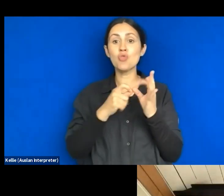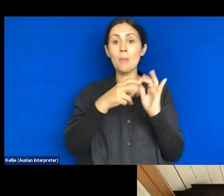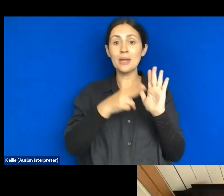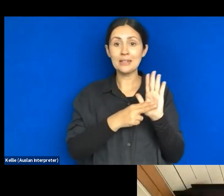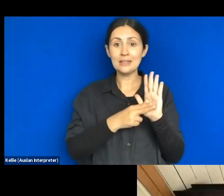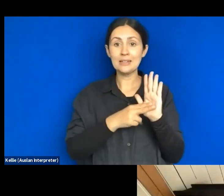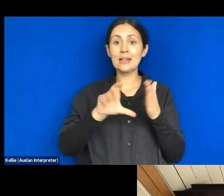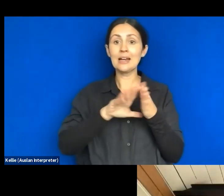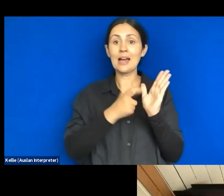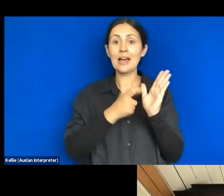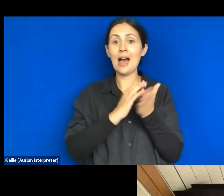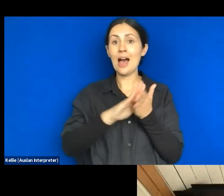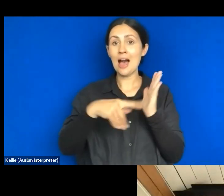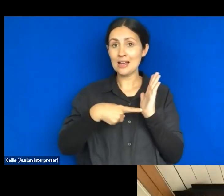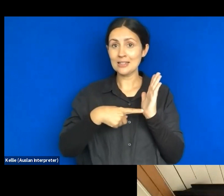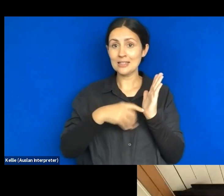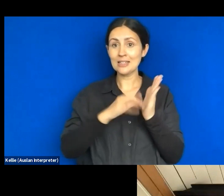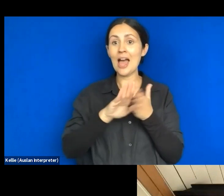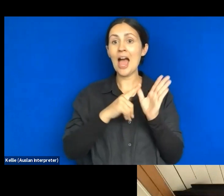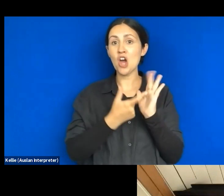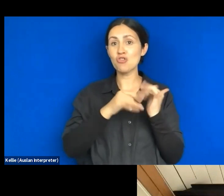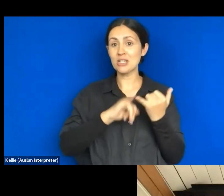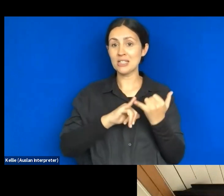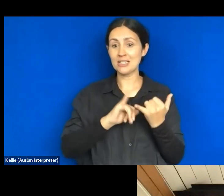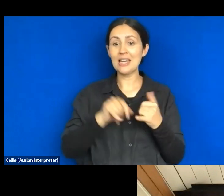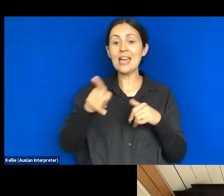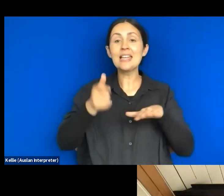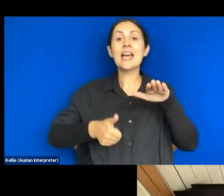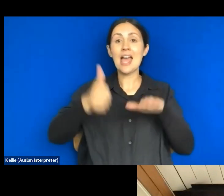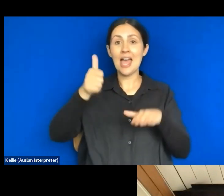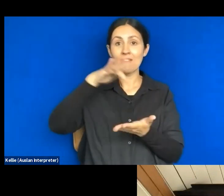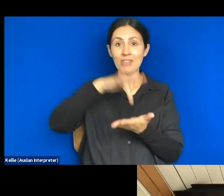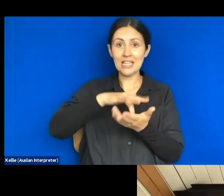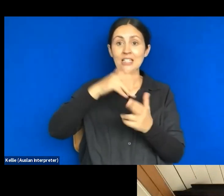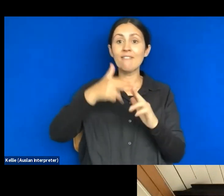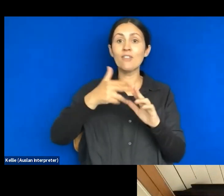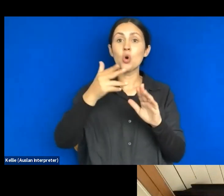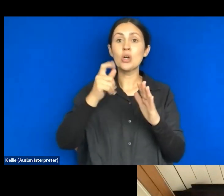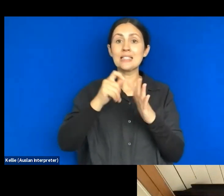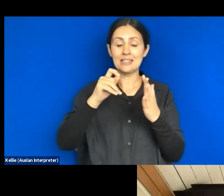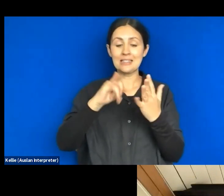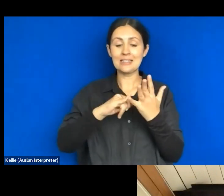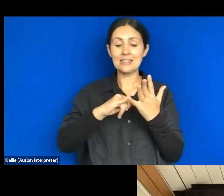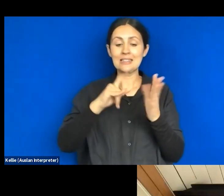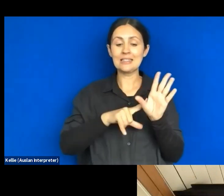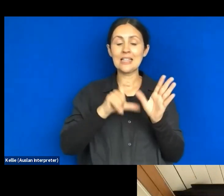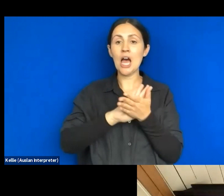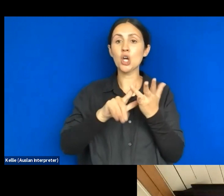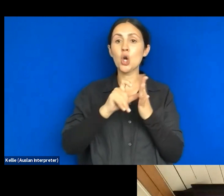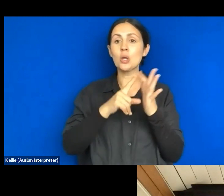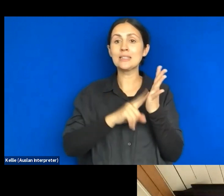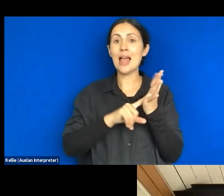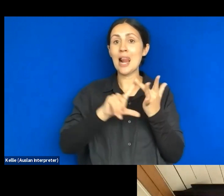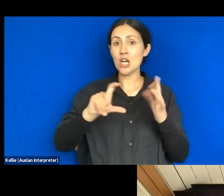Carhart-Harris. He's a clinician and neuroscientist and head of the Center for Psychedelic Research at the Division of Brain Sciences